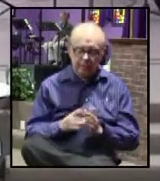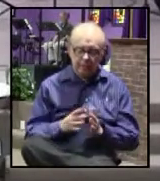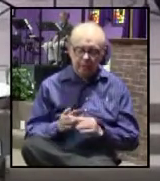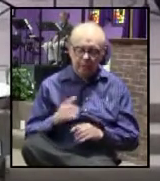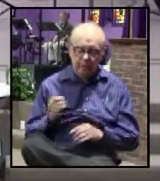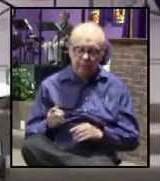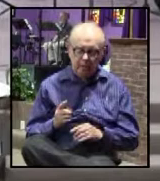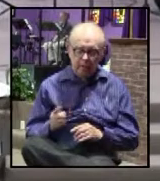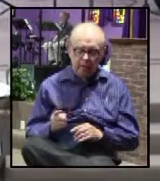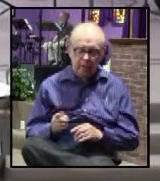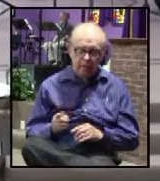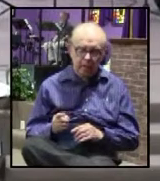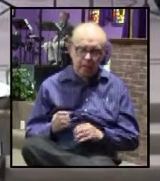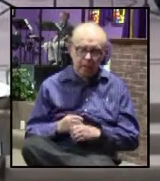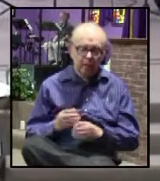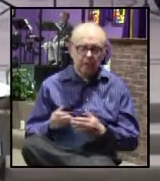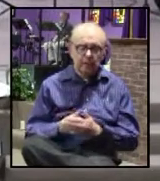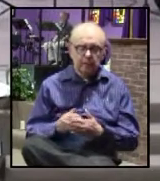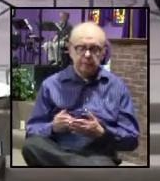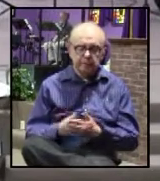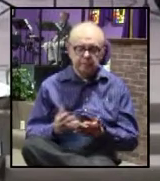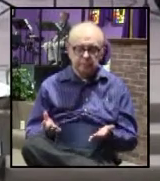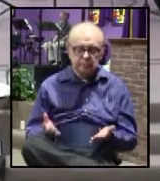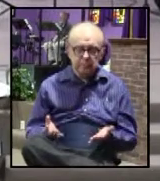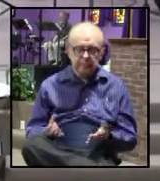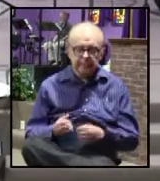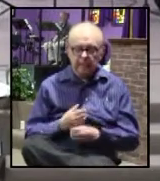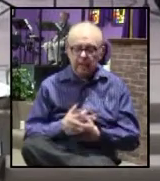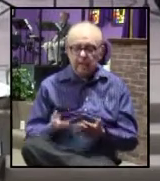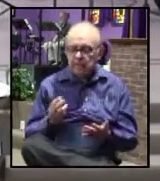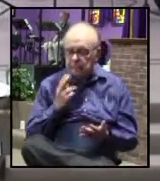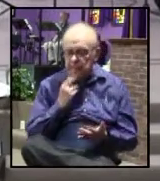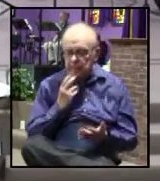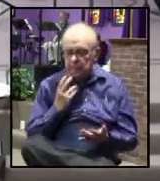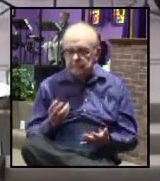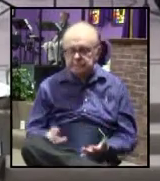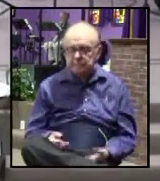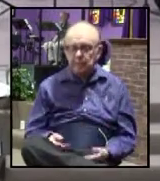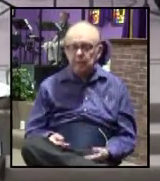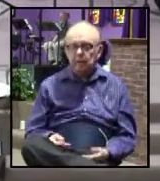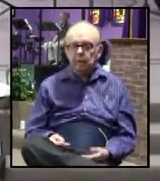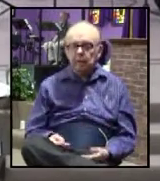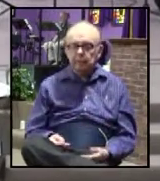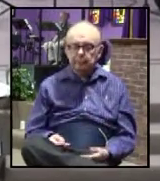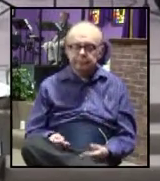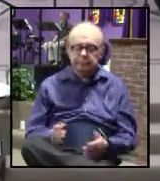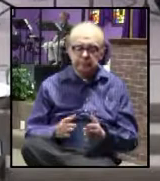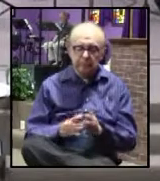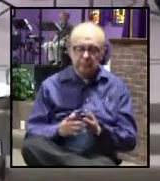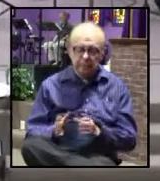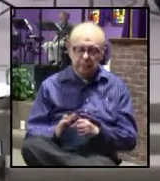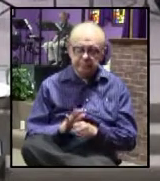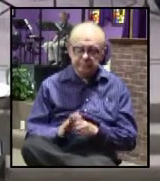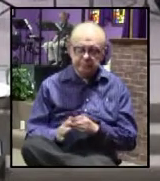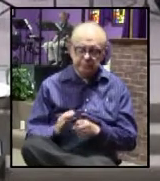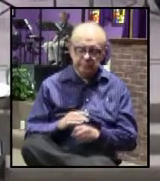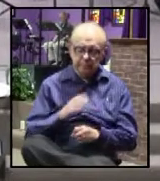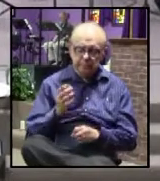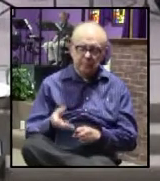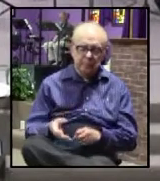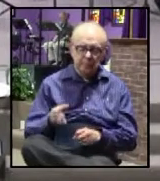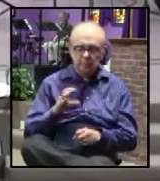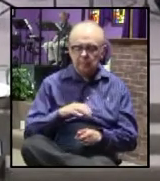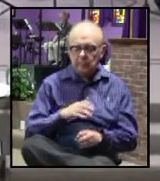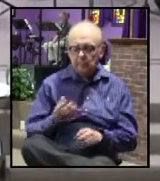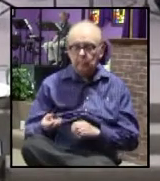is he always replenishes the Kool-Aid. He puts more sugar in it to make it sweet, to make it tasty. He fills up your pitcher so you can pour it into